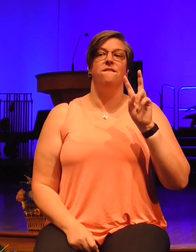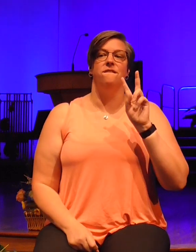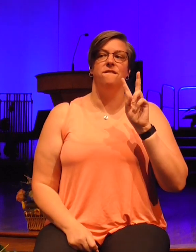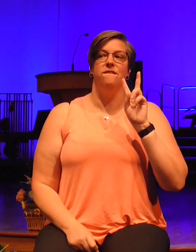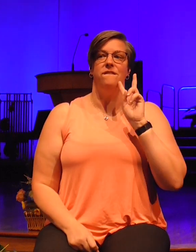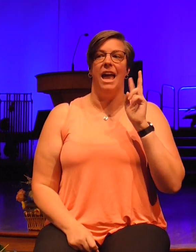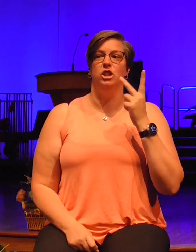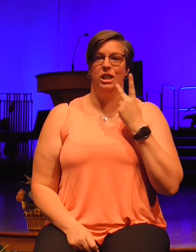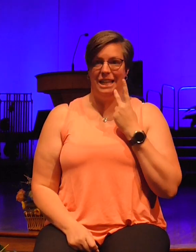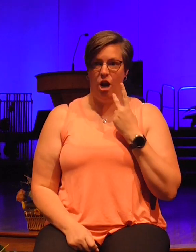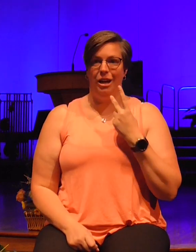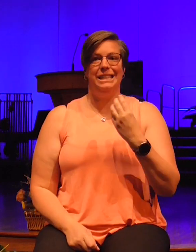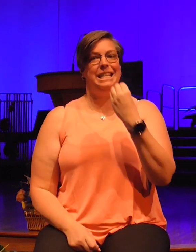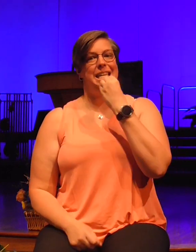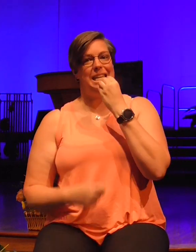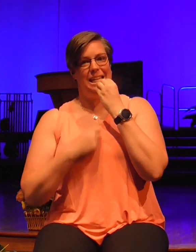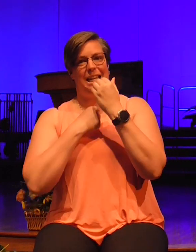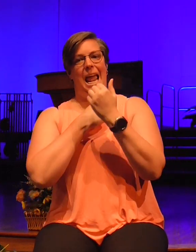crackers?